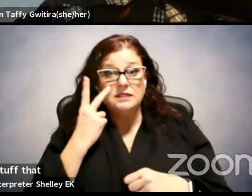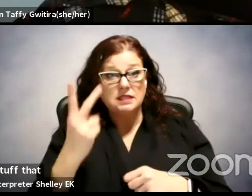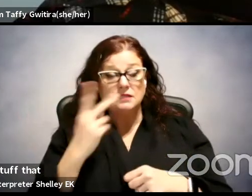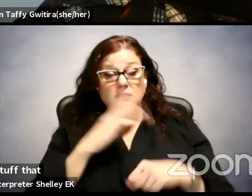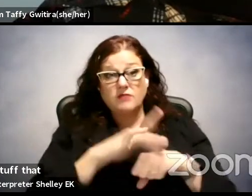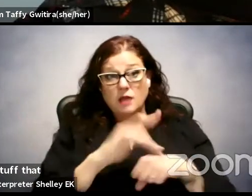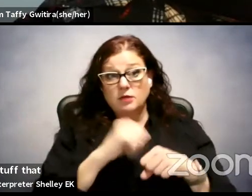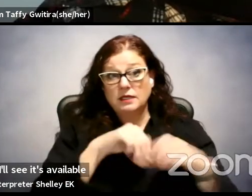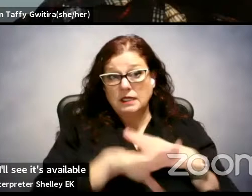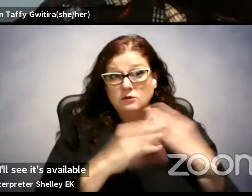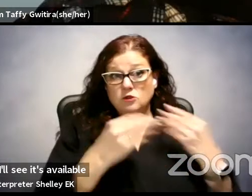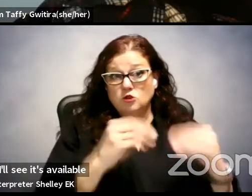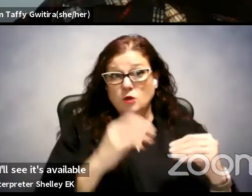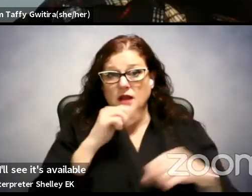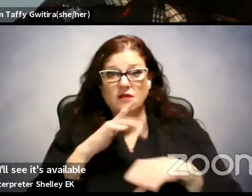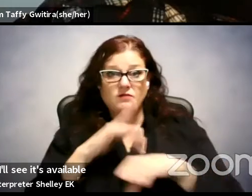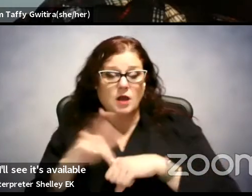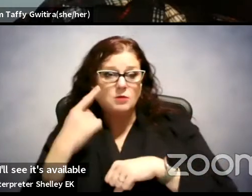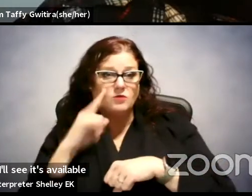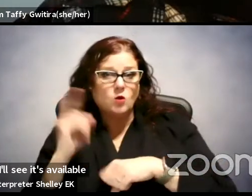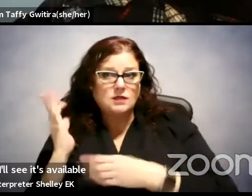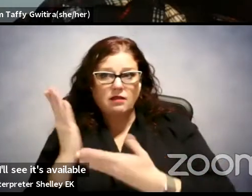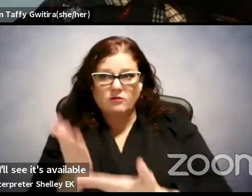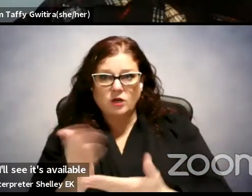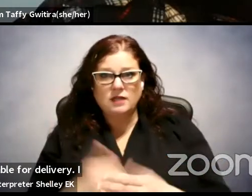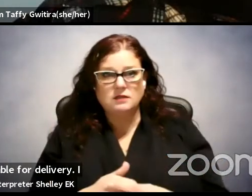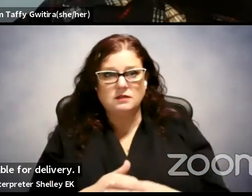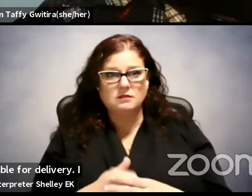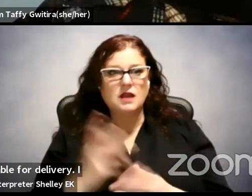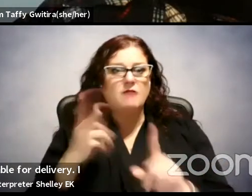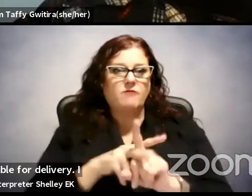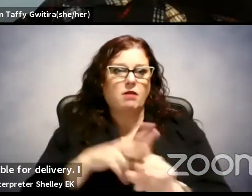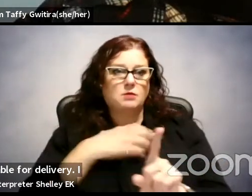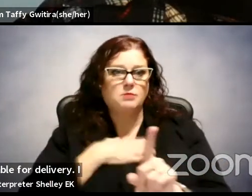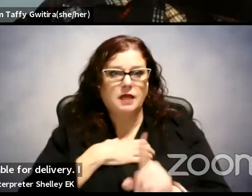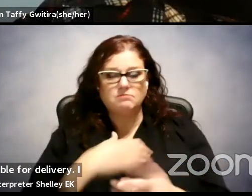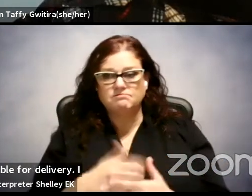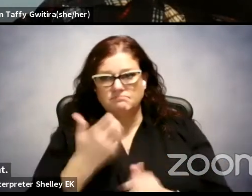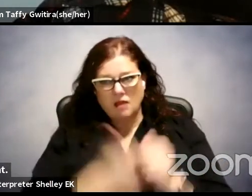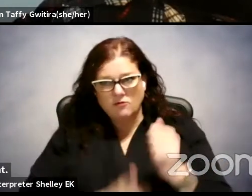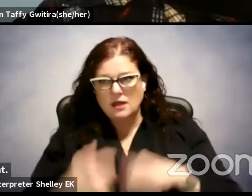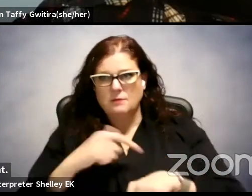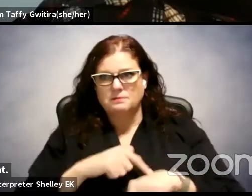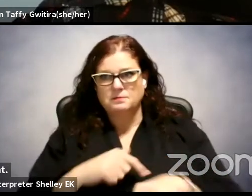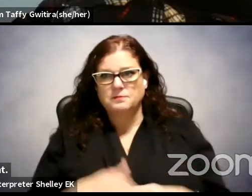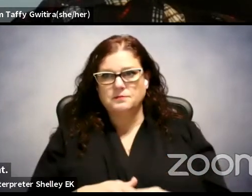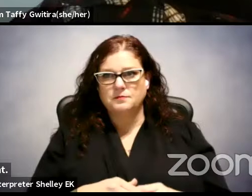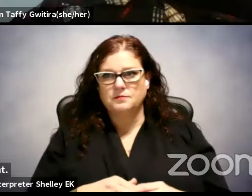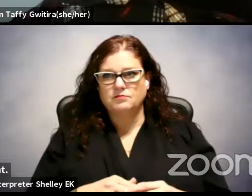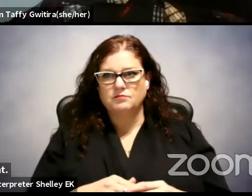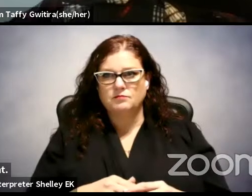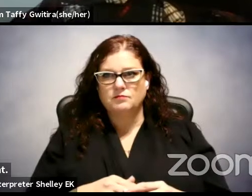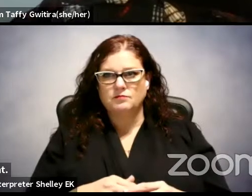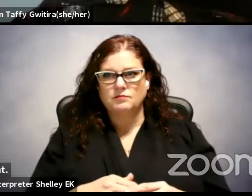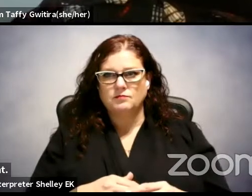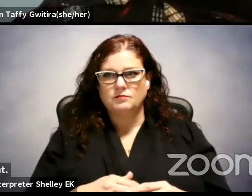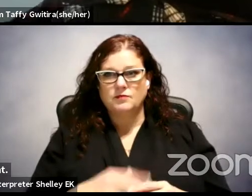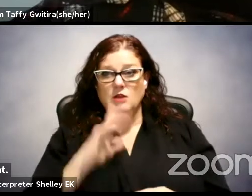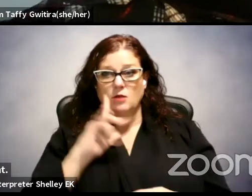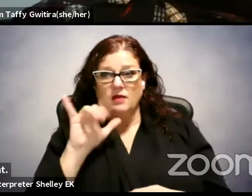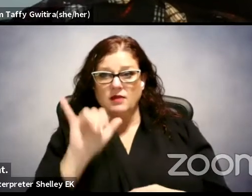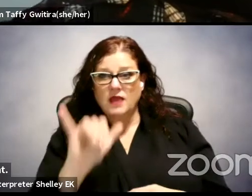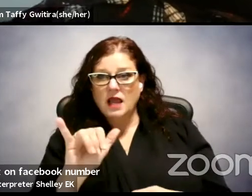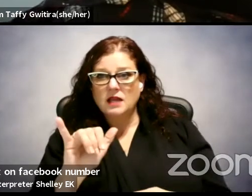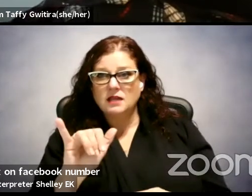in the store, but it's not available for delivery, I file a complaint every time. And I talk about it when I'm not on Facebook now, but